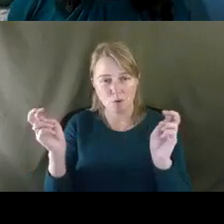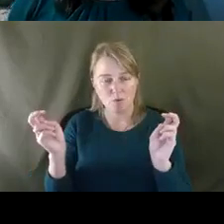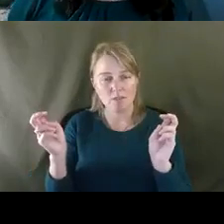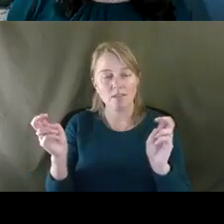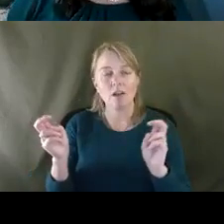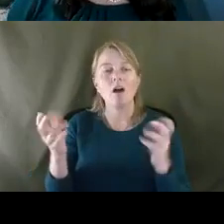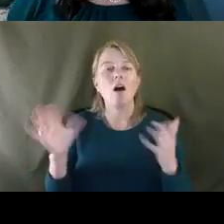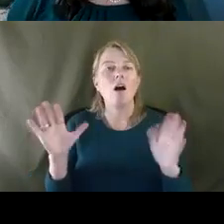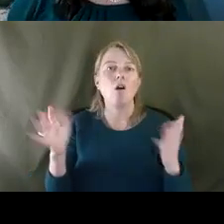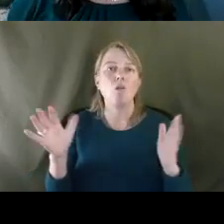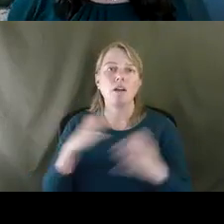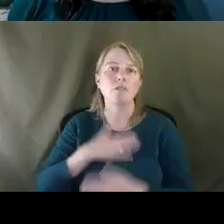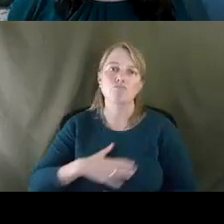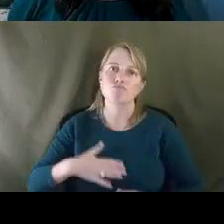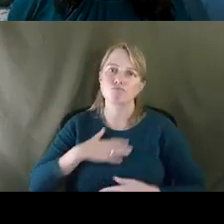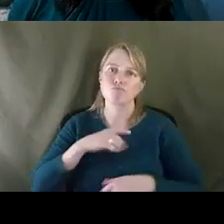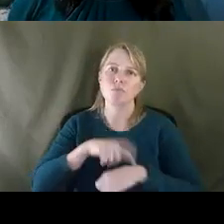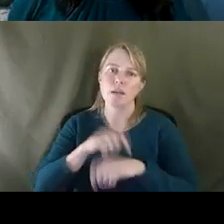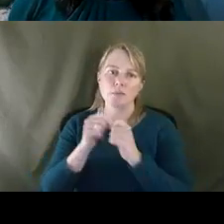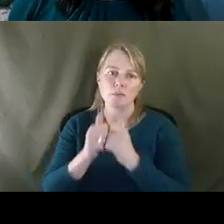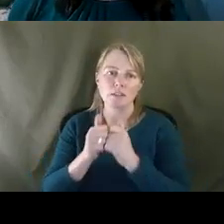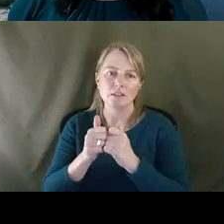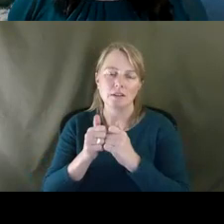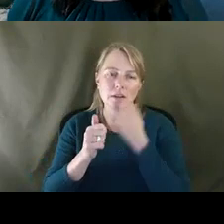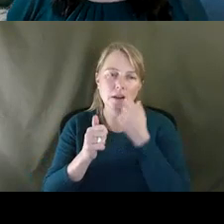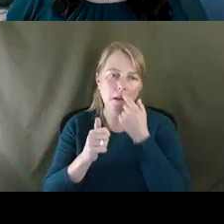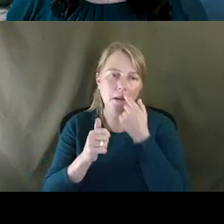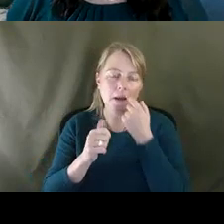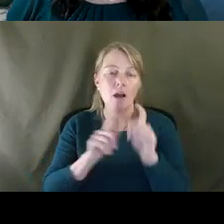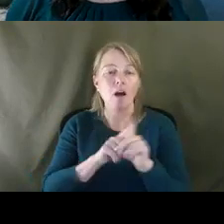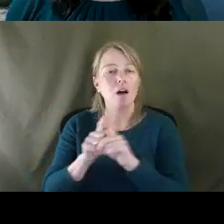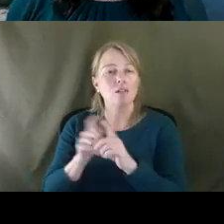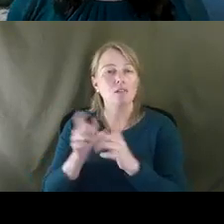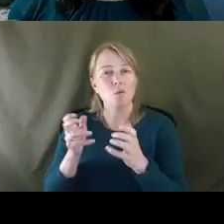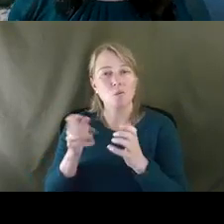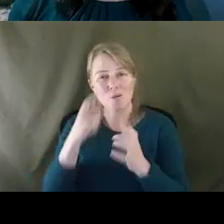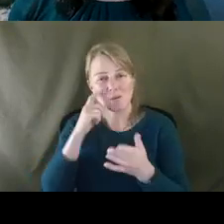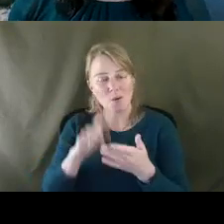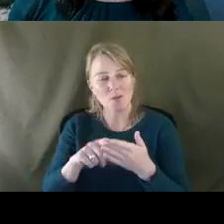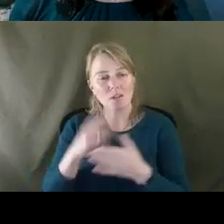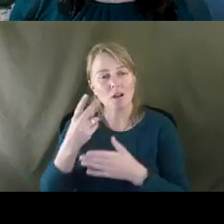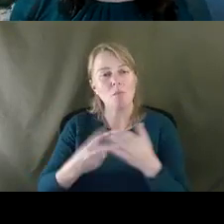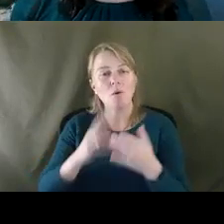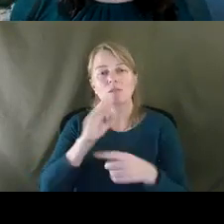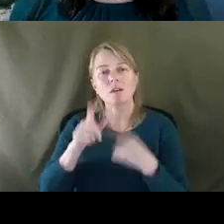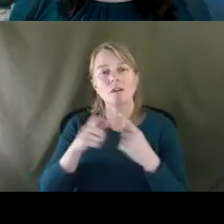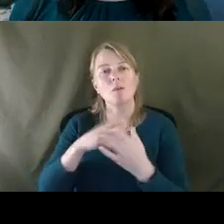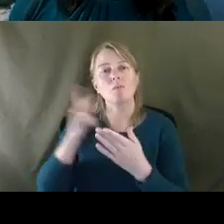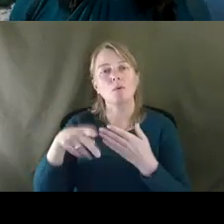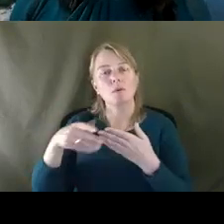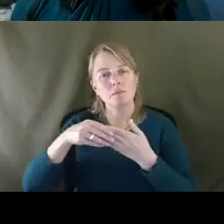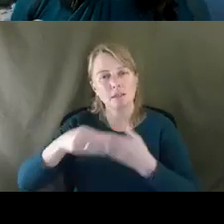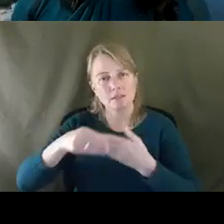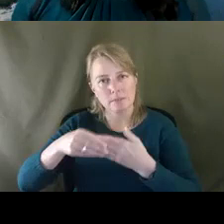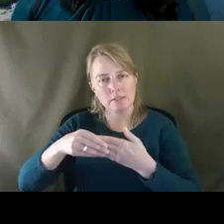are already both enjoying their time together. I want to also highlight that they both speak to the program's flexibility